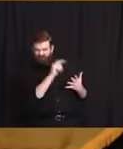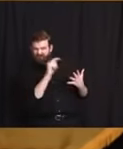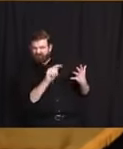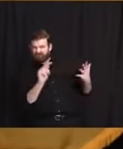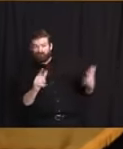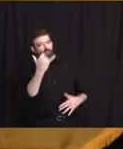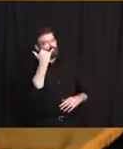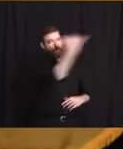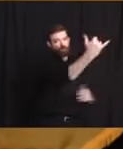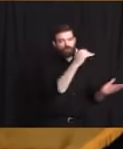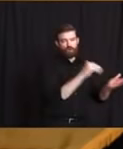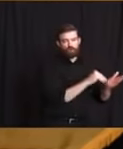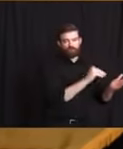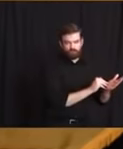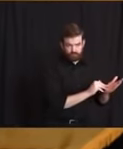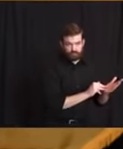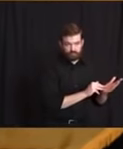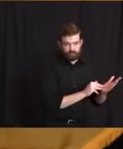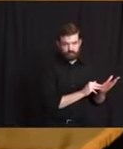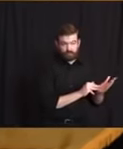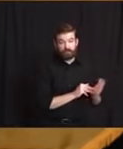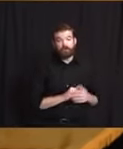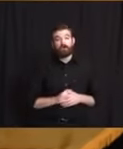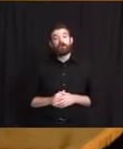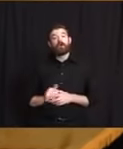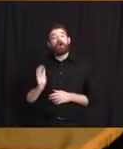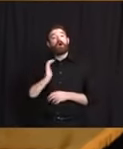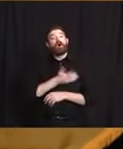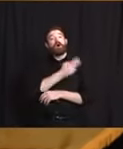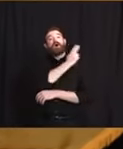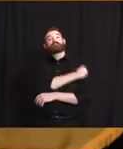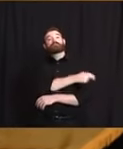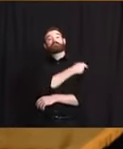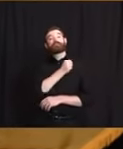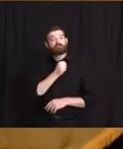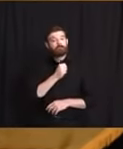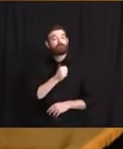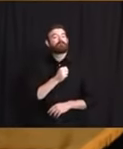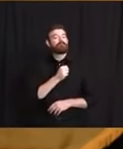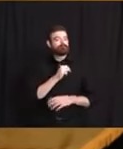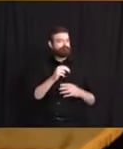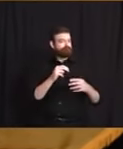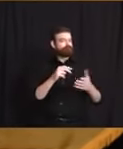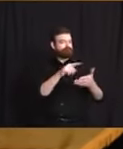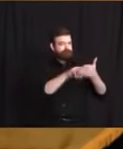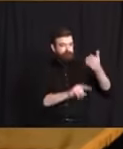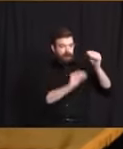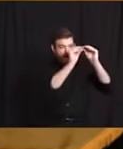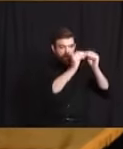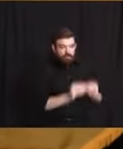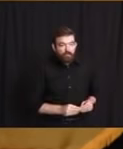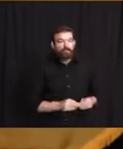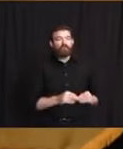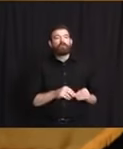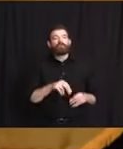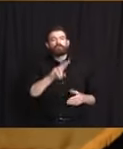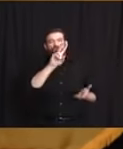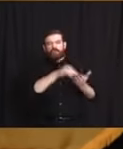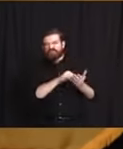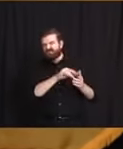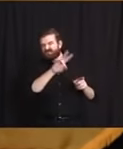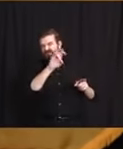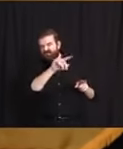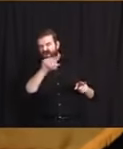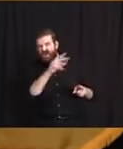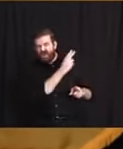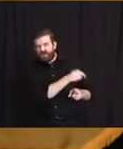shared, our hospitals reported 2,723 hospitalizations, with 786 individuals in